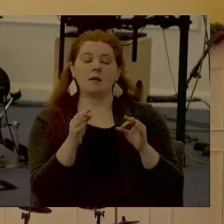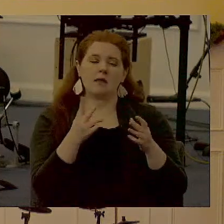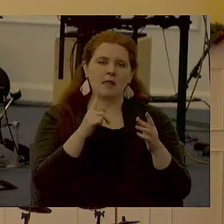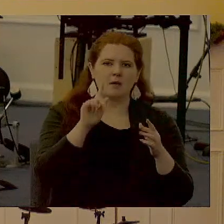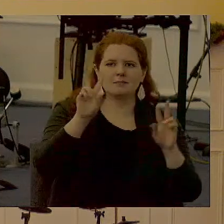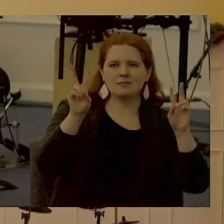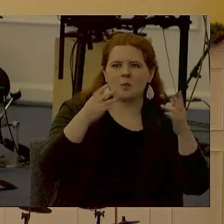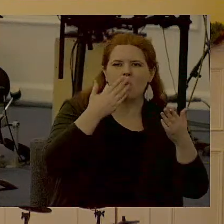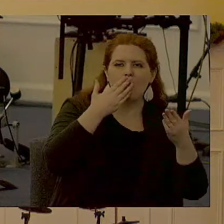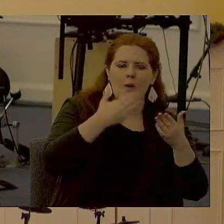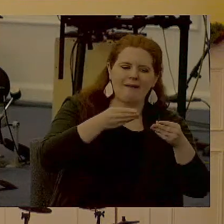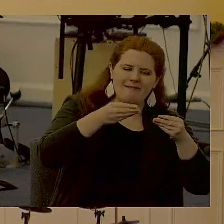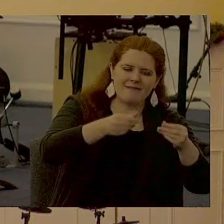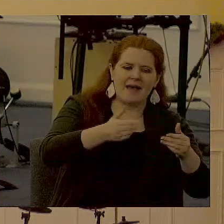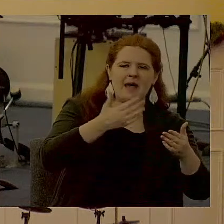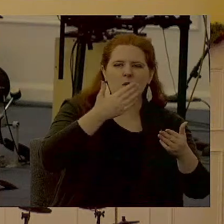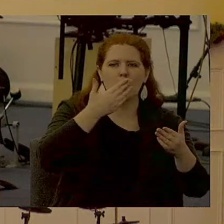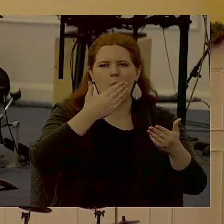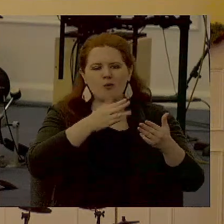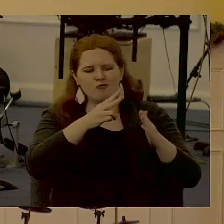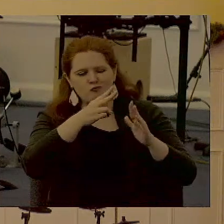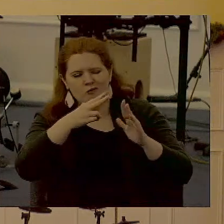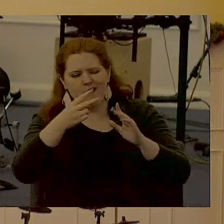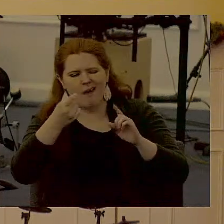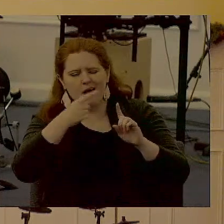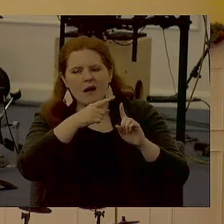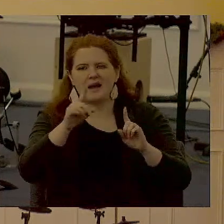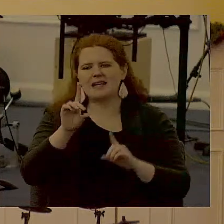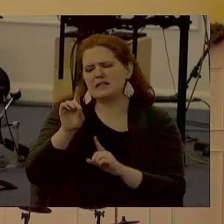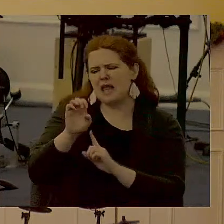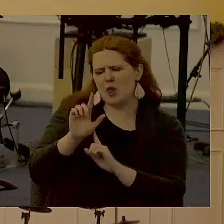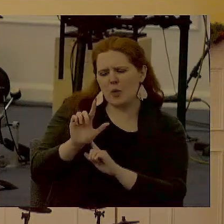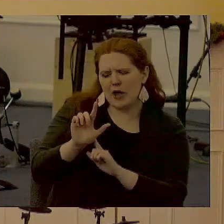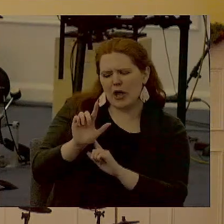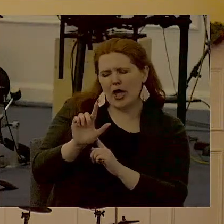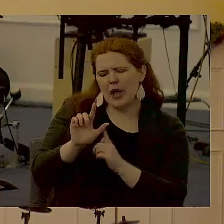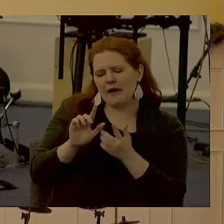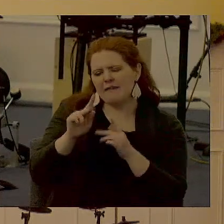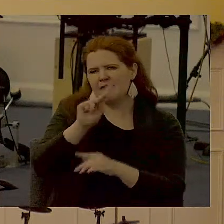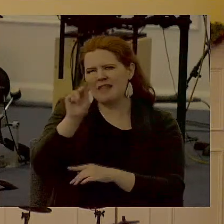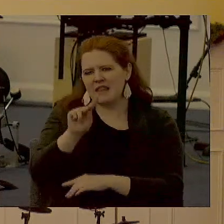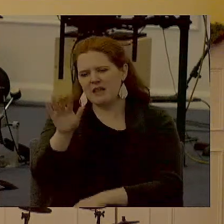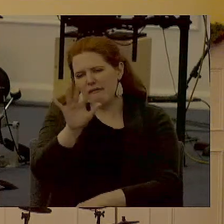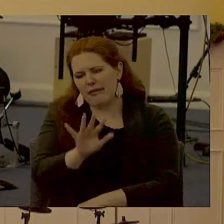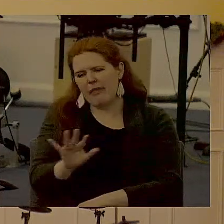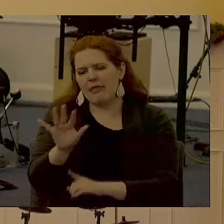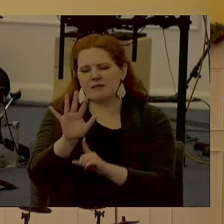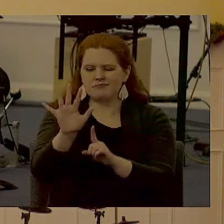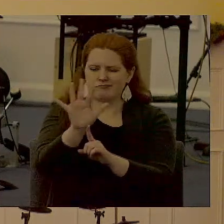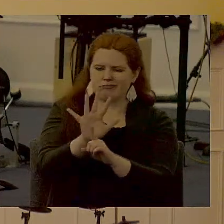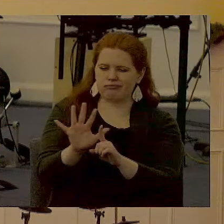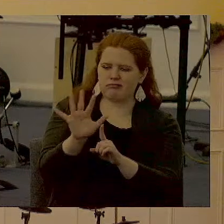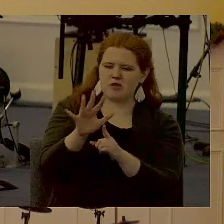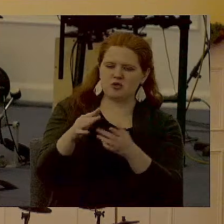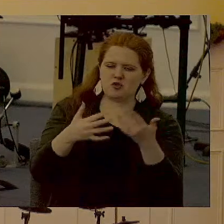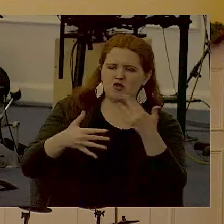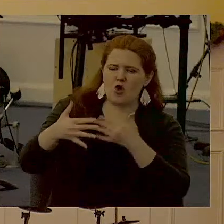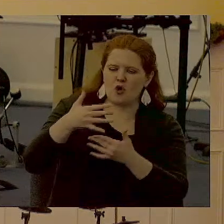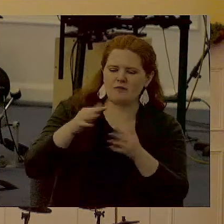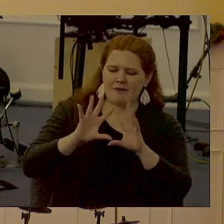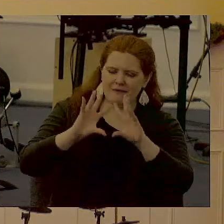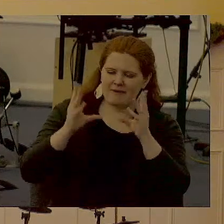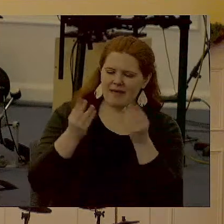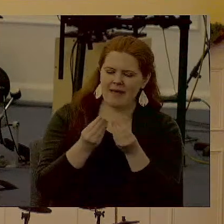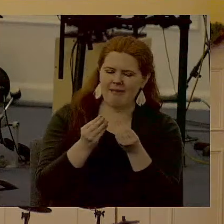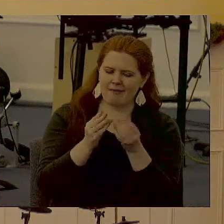well-fed, well-read, and maybe in Delaware, kind of that, and Philadelphia, and just like kind of that social family, those